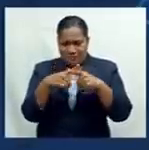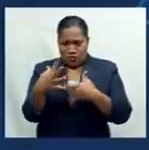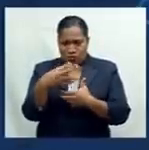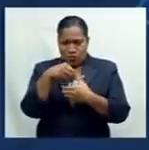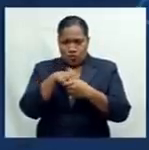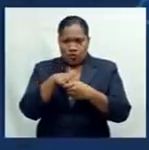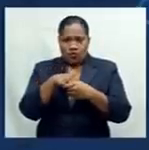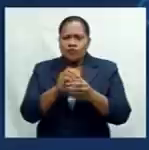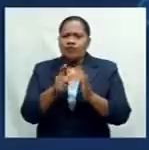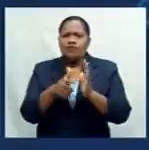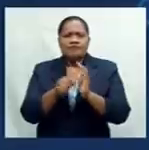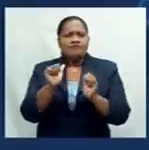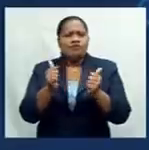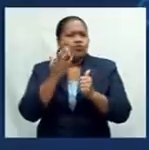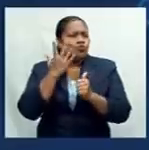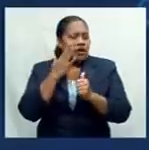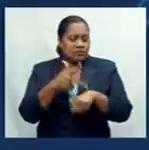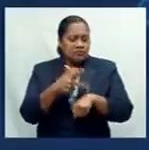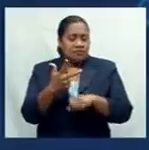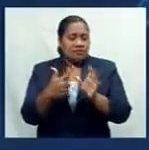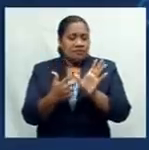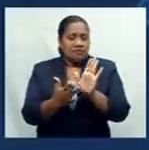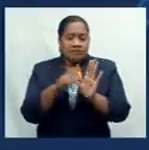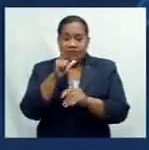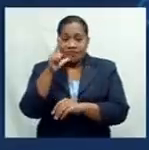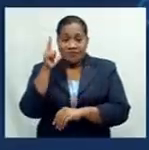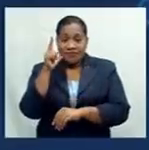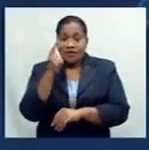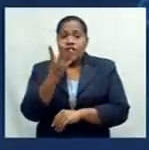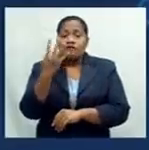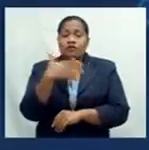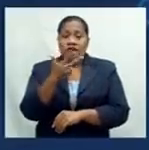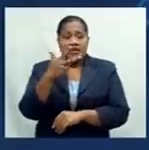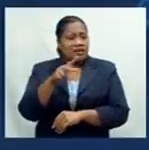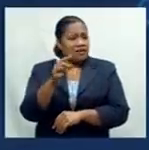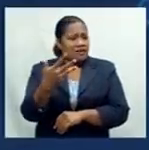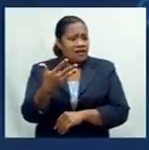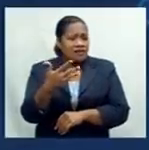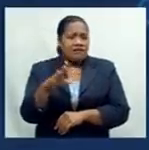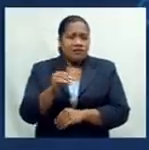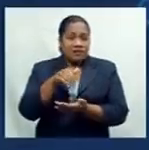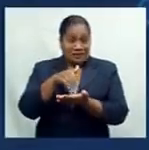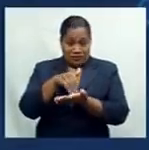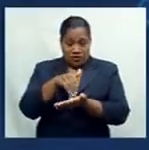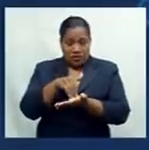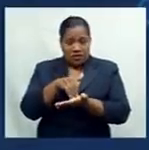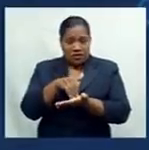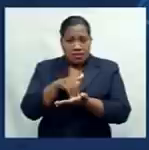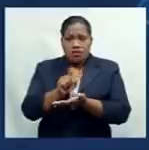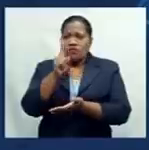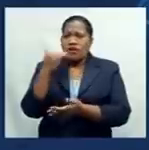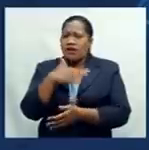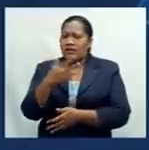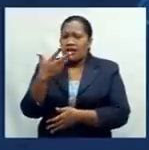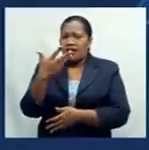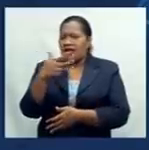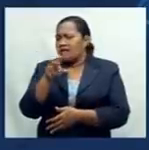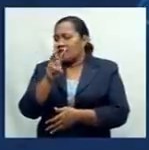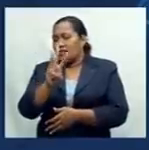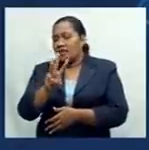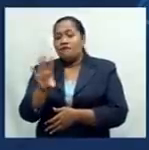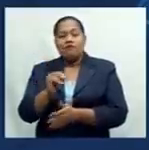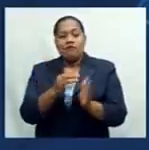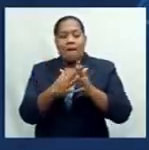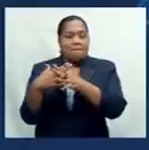period ending at 8 a.m. yesterday. 489 cases are from the Central Division and 193 are